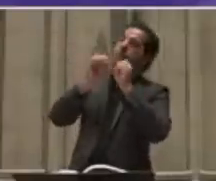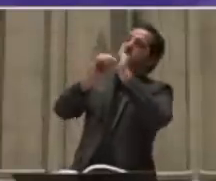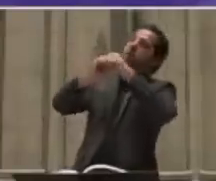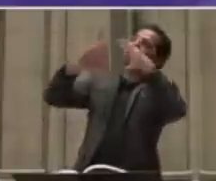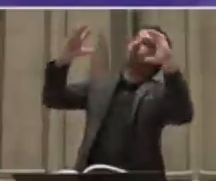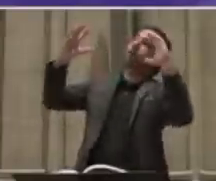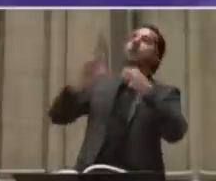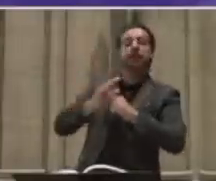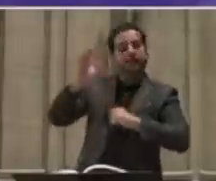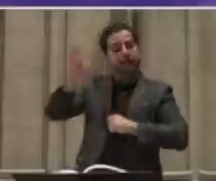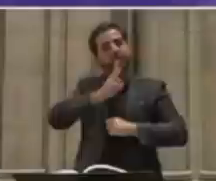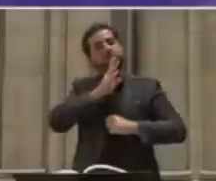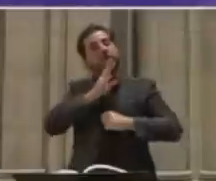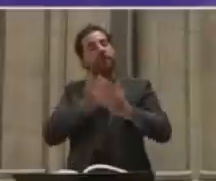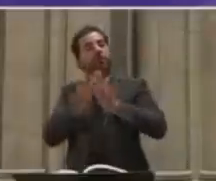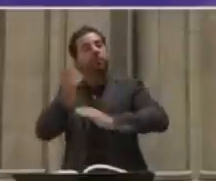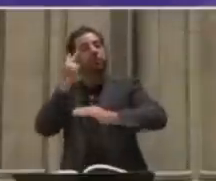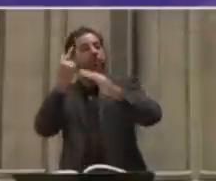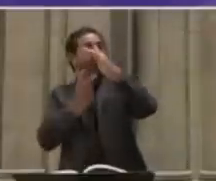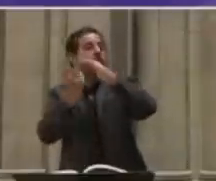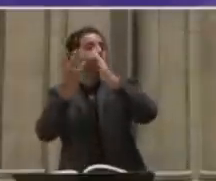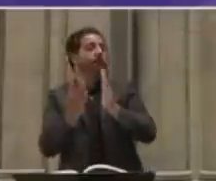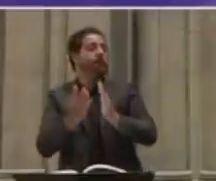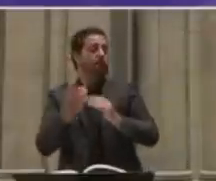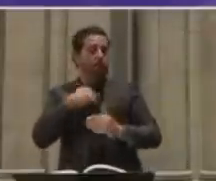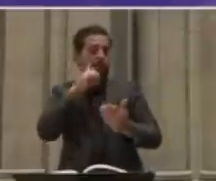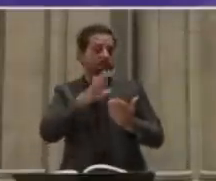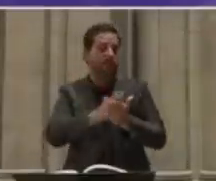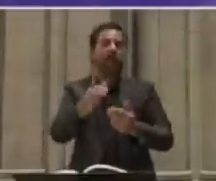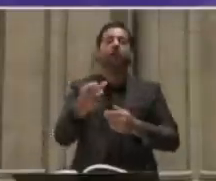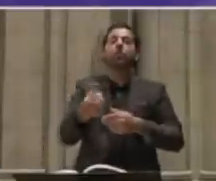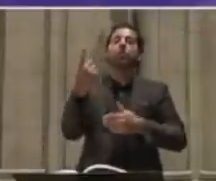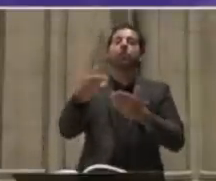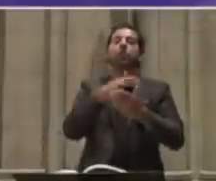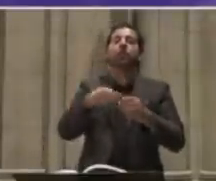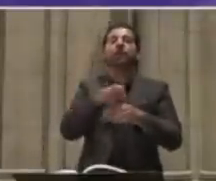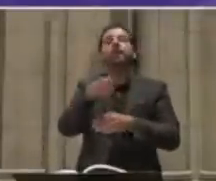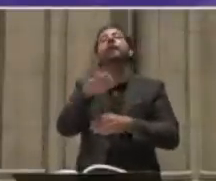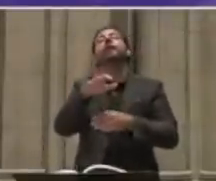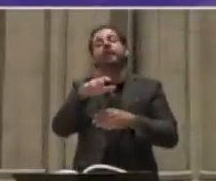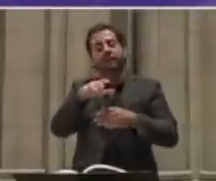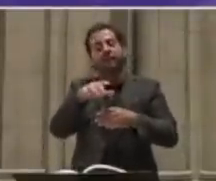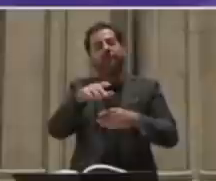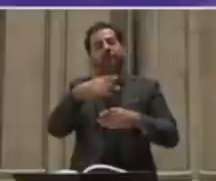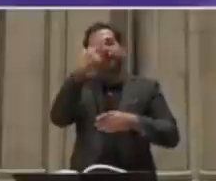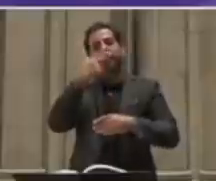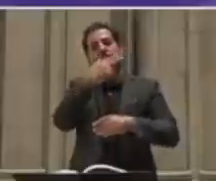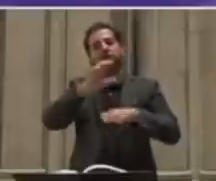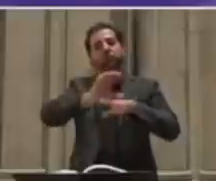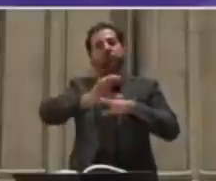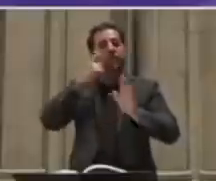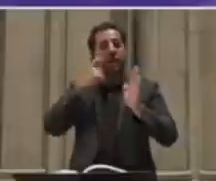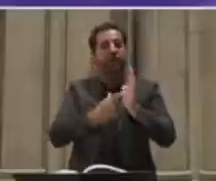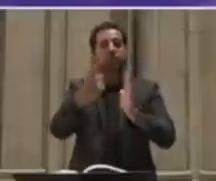glorified. He has spoken through the prophets. We believe in one holy Catholic and Apostolic Church. We